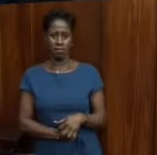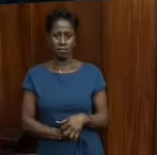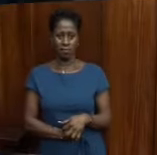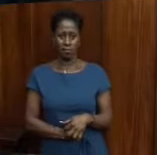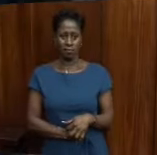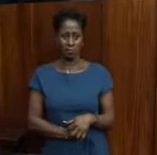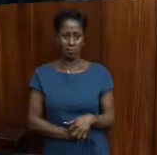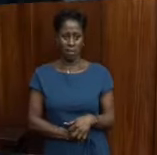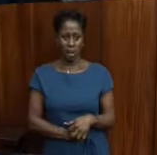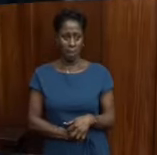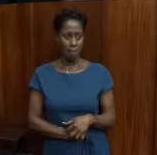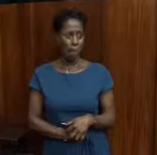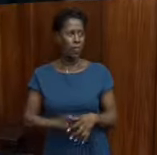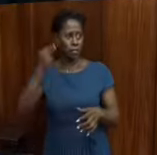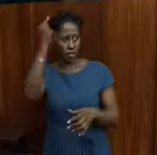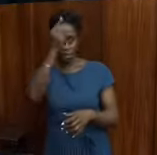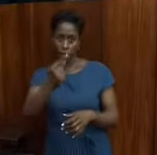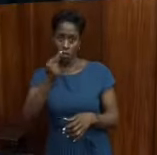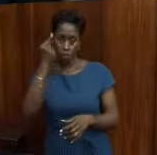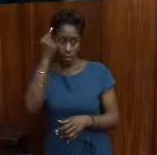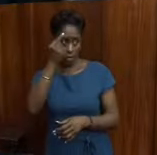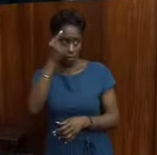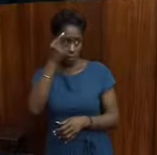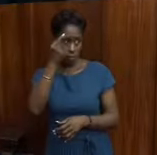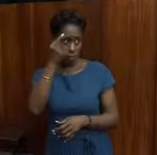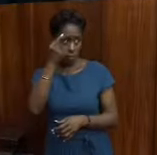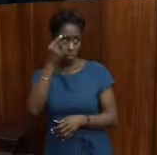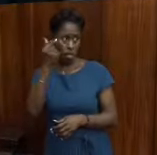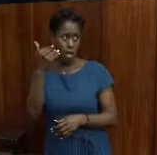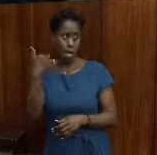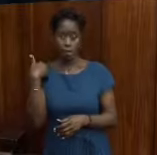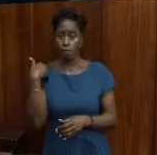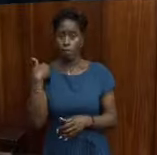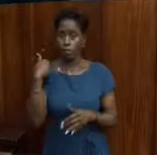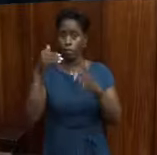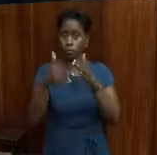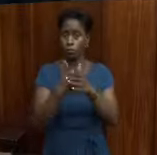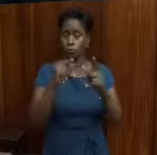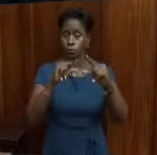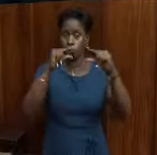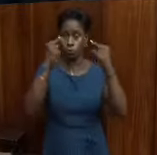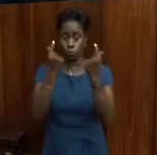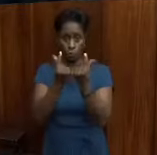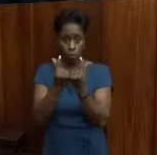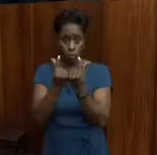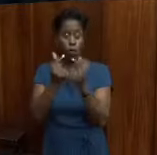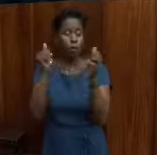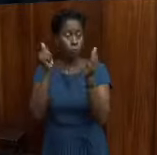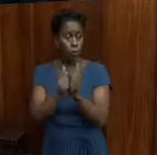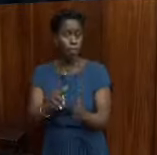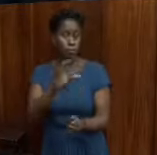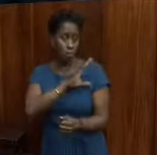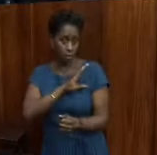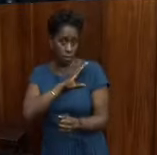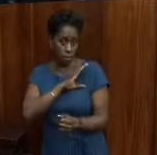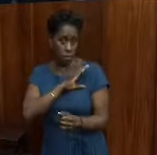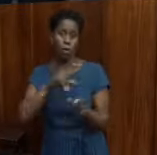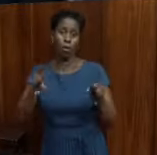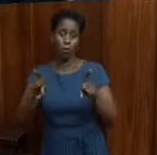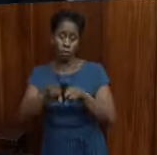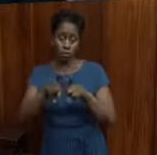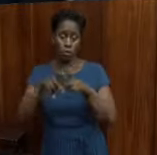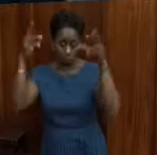Mr. Speaker, the government has formed a stakeholder committee that comprises representatives of the police, members of the Rastafarian